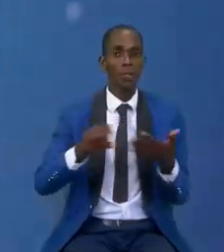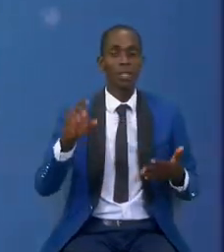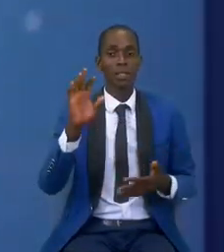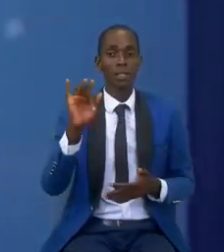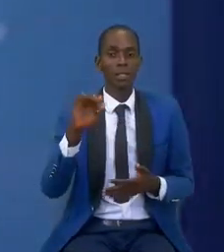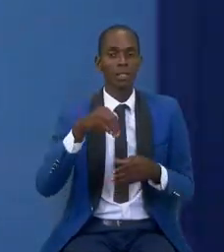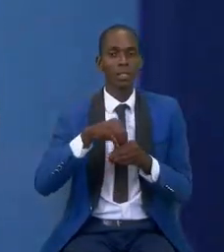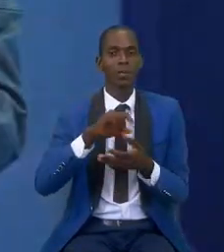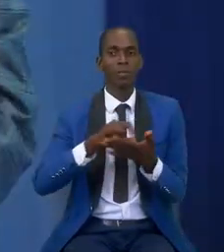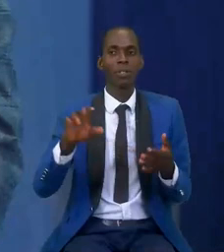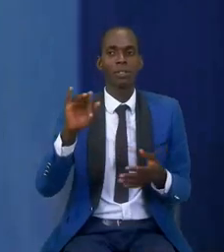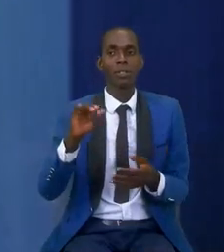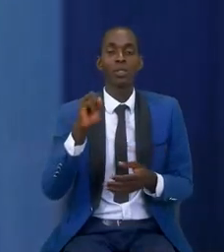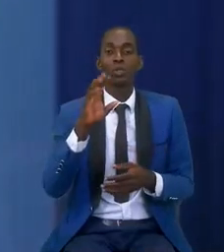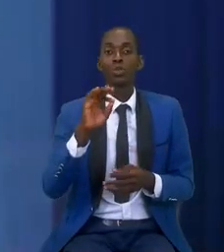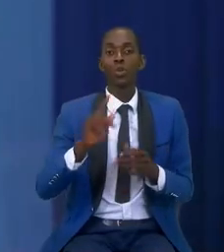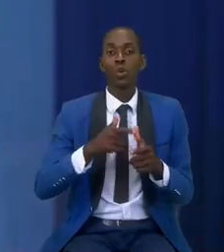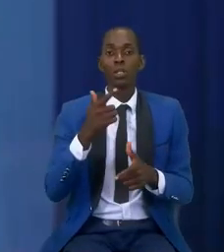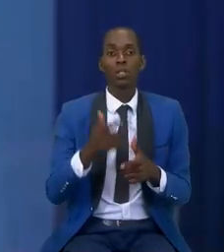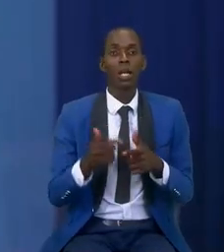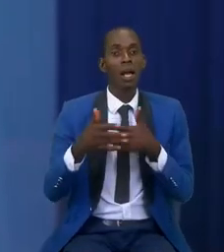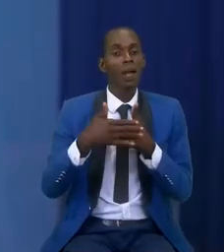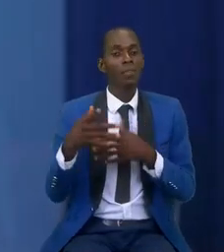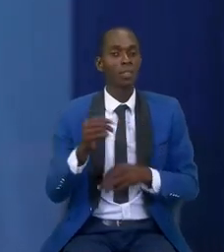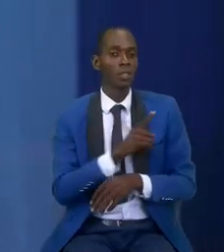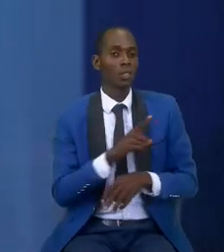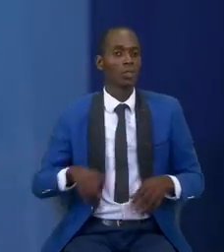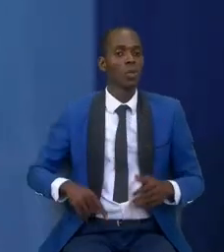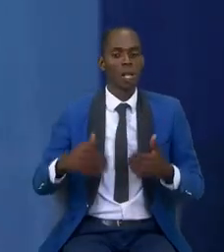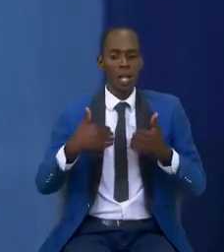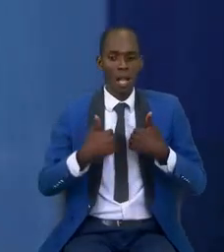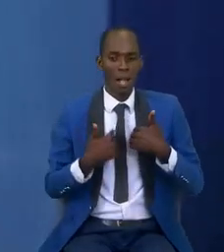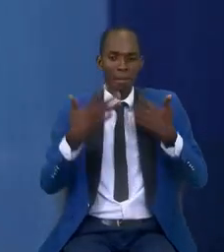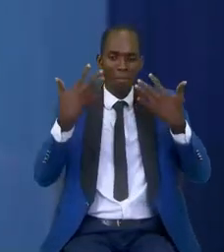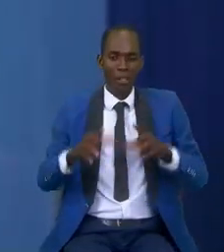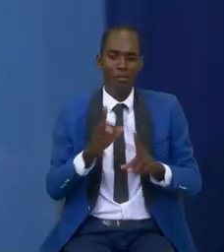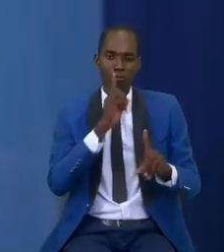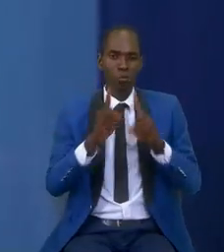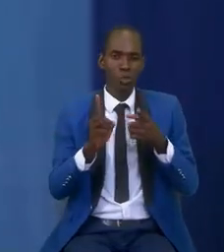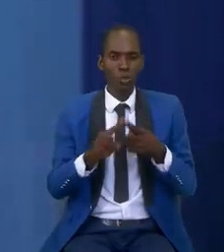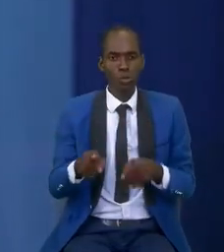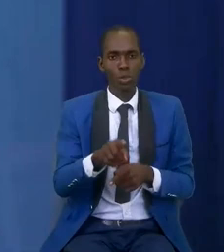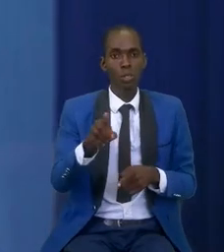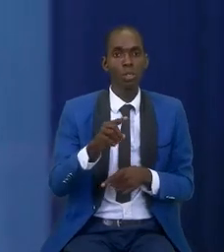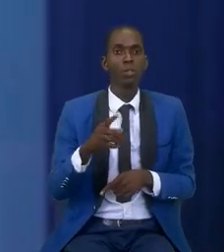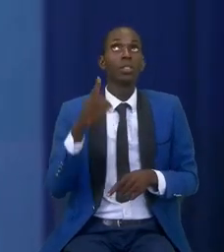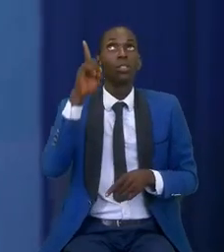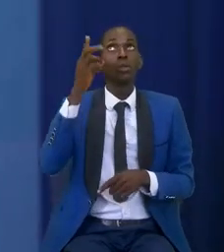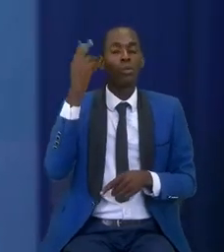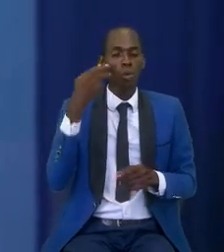that spoke in unto them he was received up into heaven and such